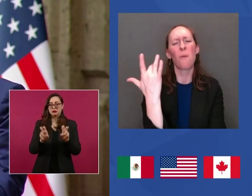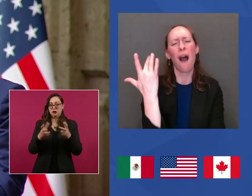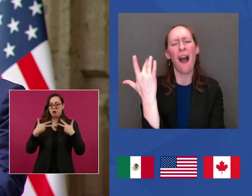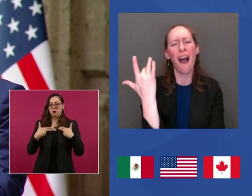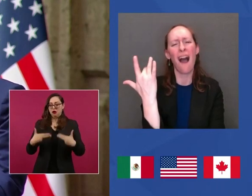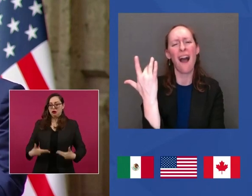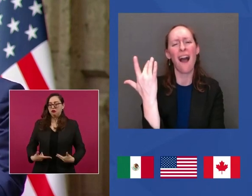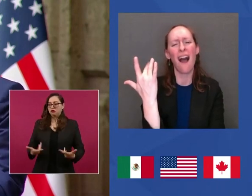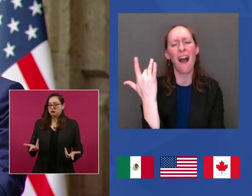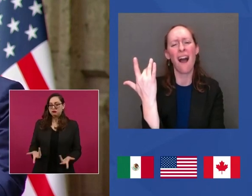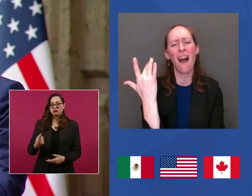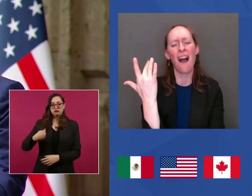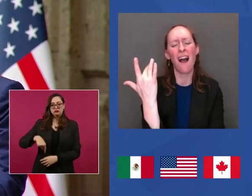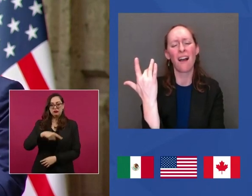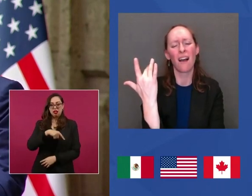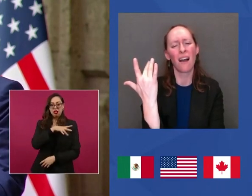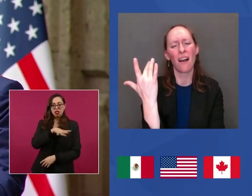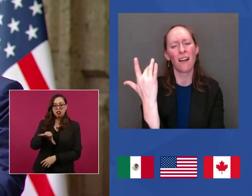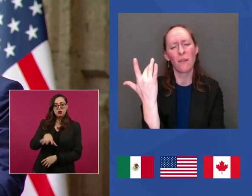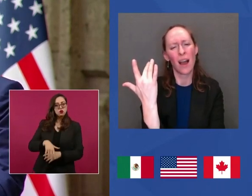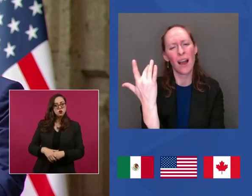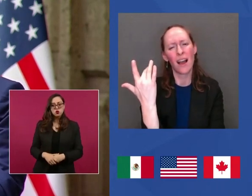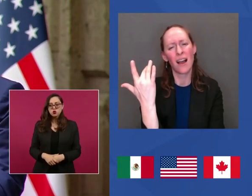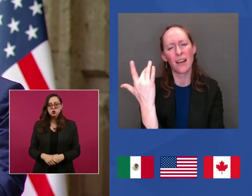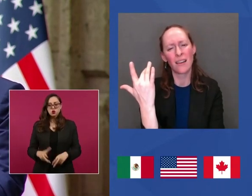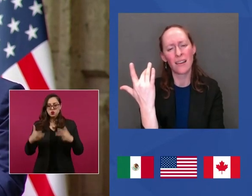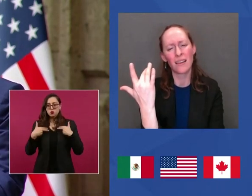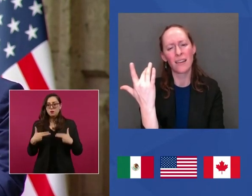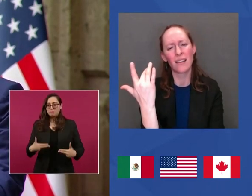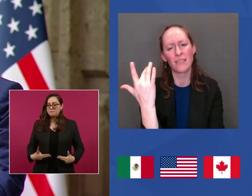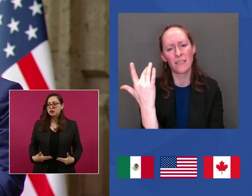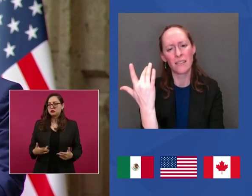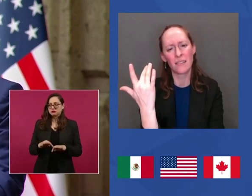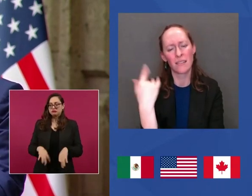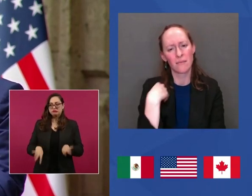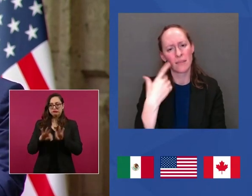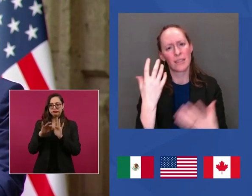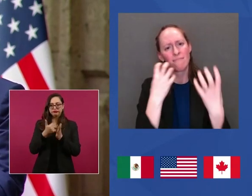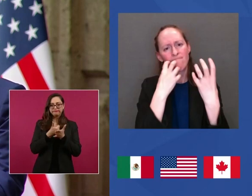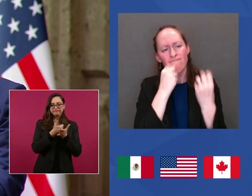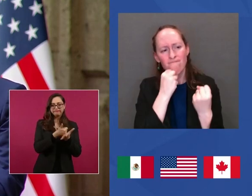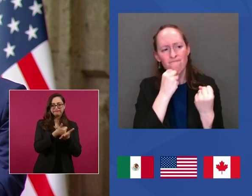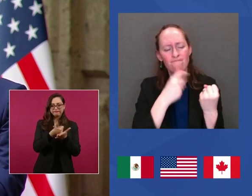Nothing human is alien to us. We truly care, being able to help